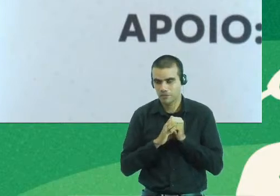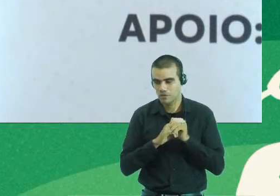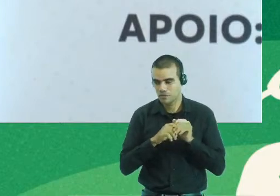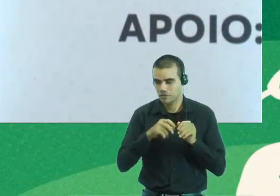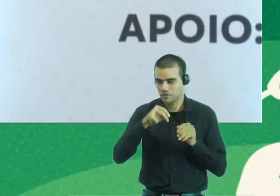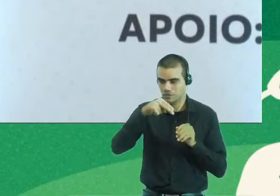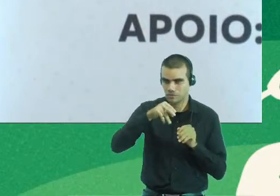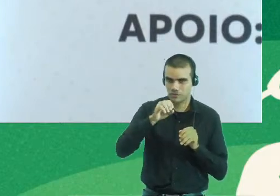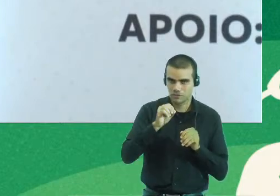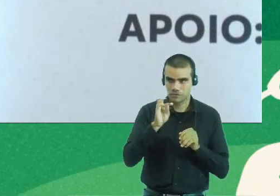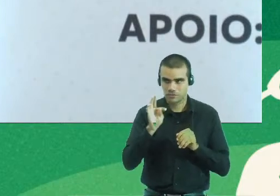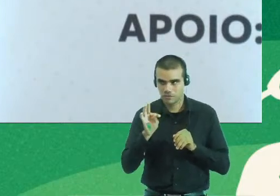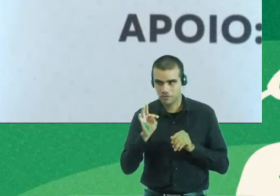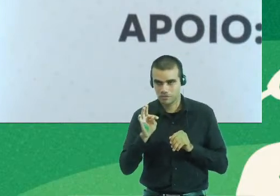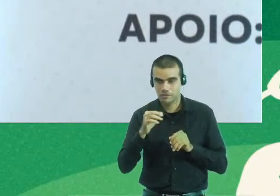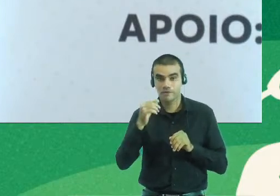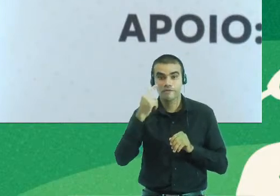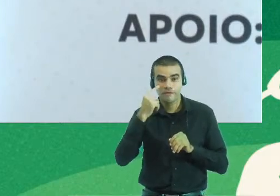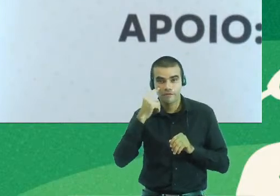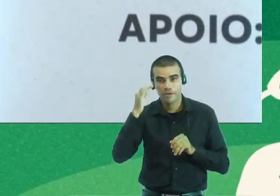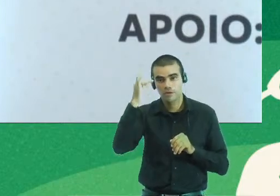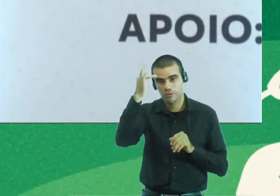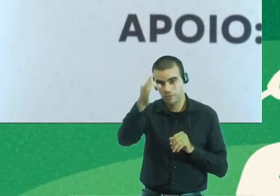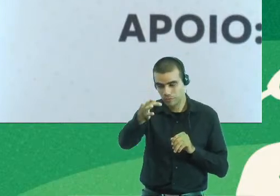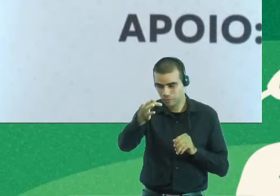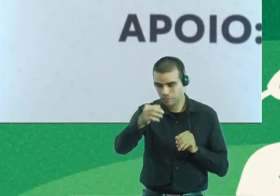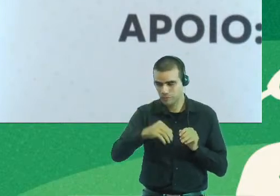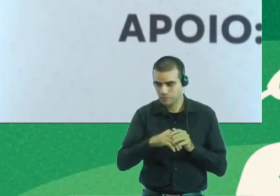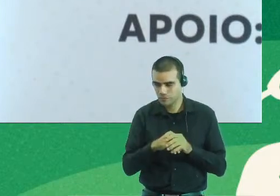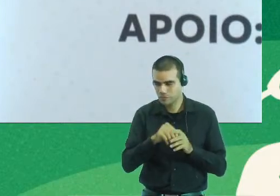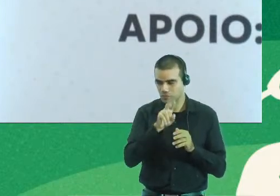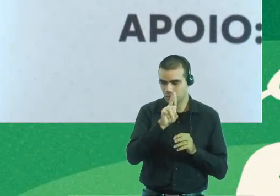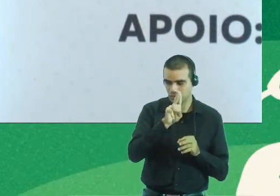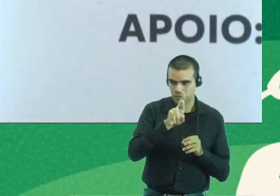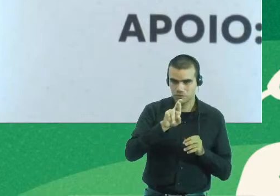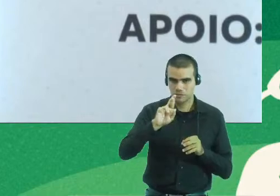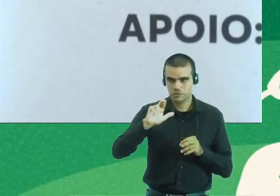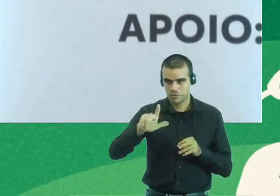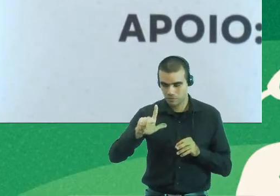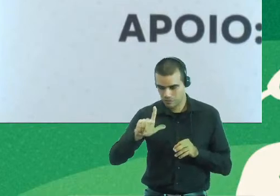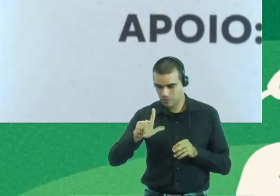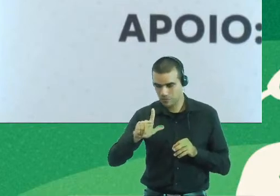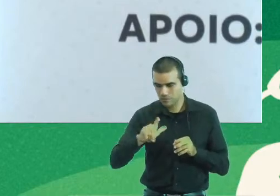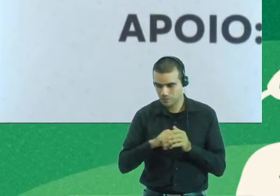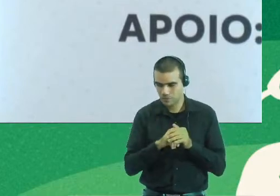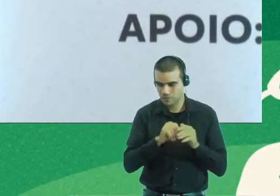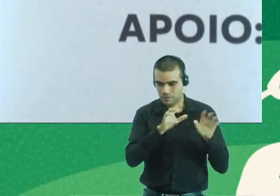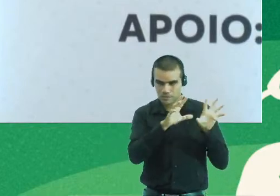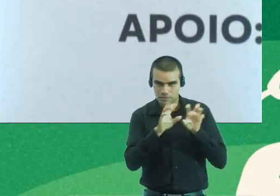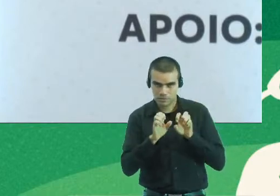the future. So this is the URL, and then I'm also just gonna like grab some text. So,